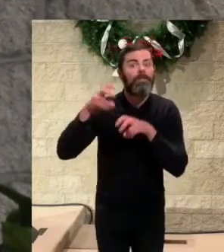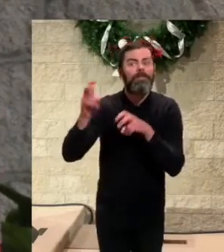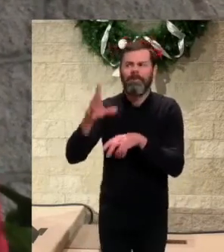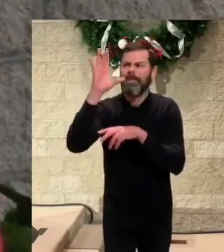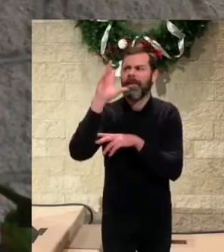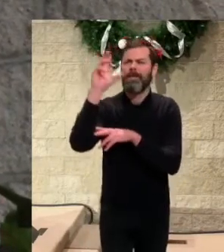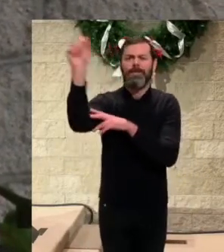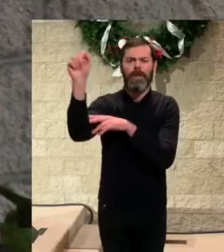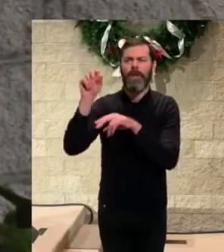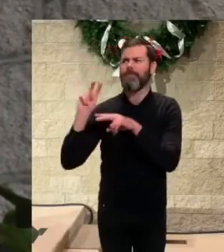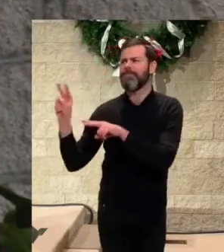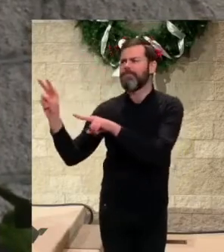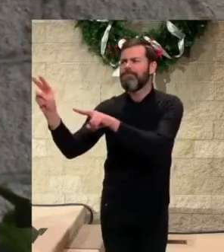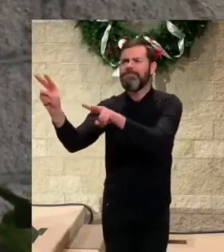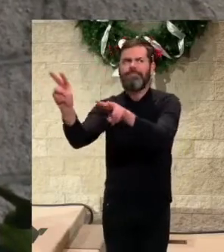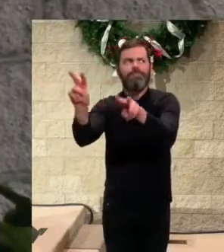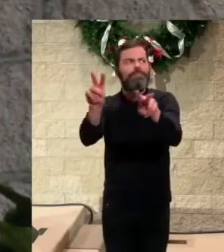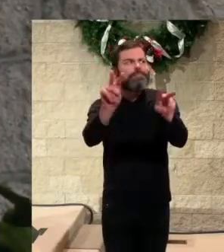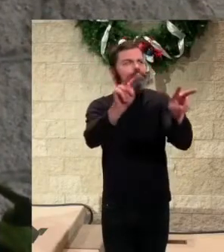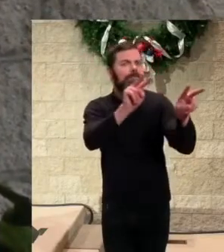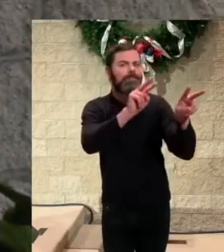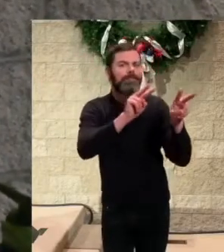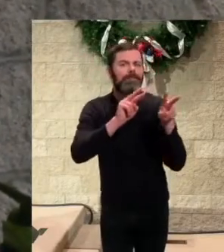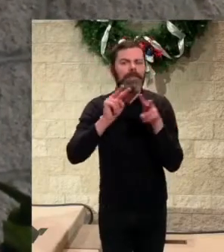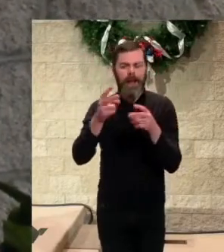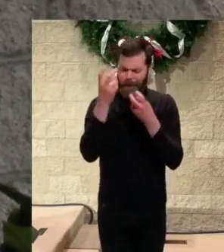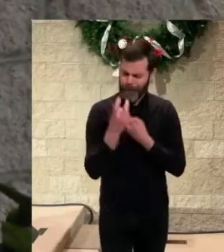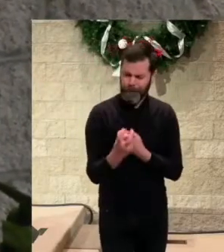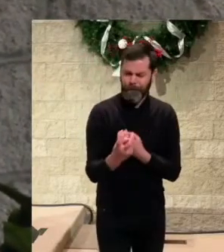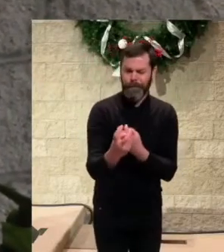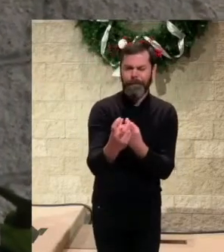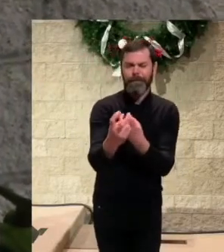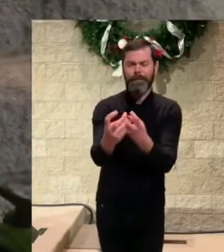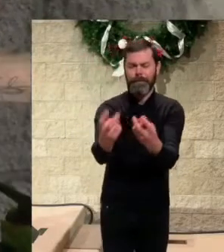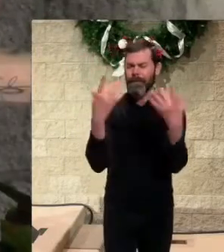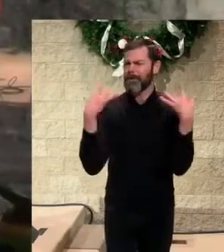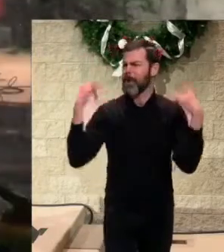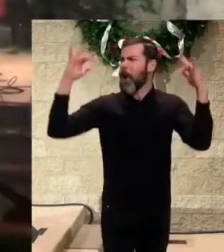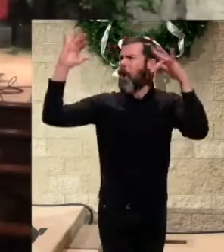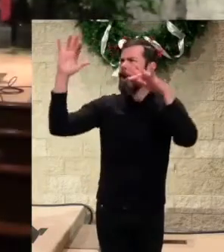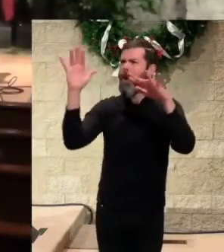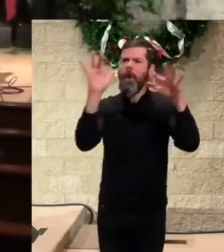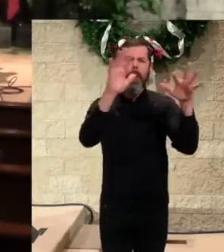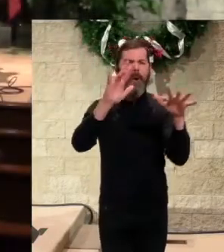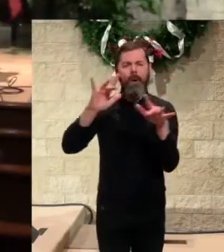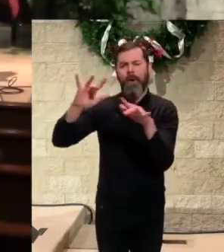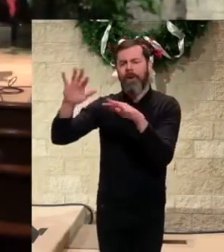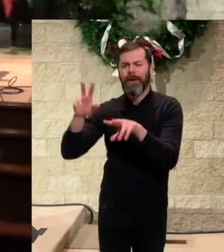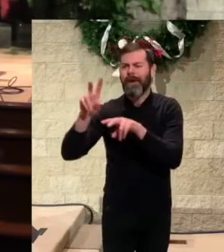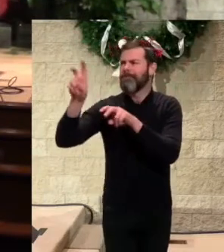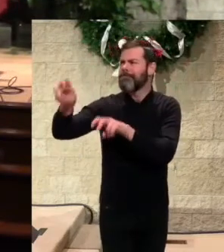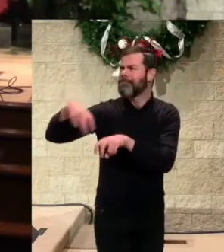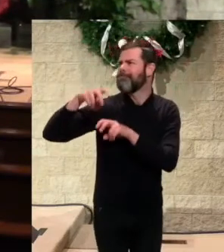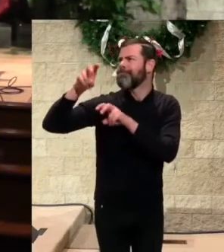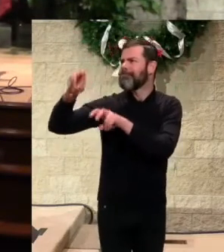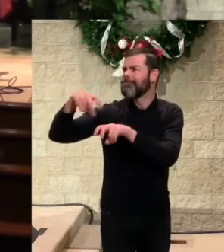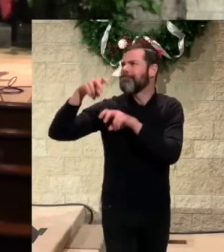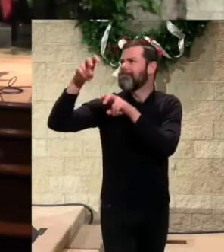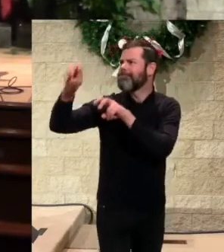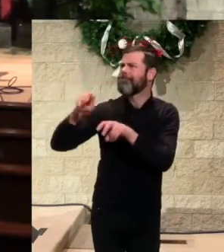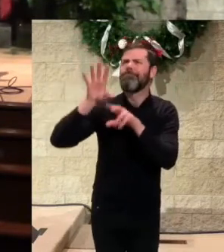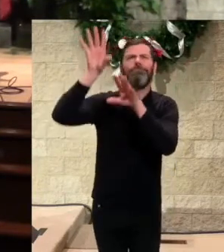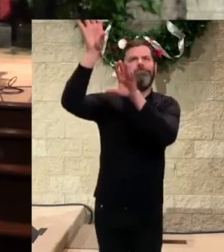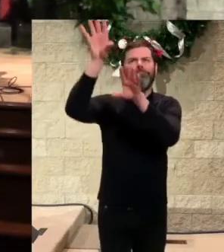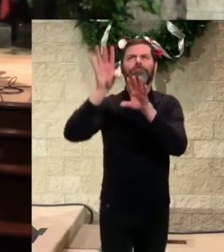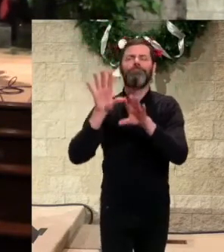Let's go, let's look at the show. We're gliding in a wonderland of snow. Giddy up, giddy up, giddy up,